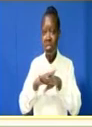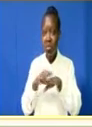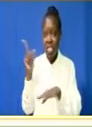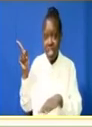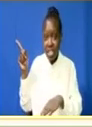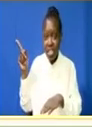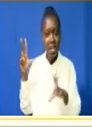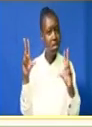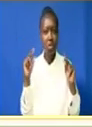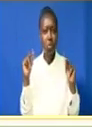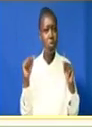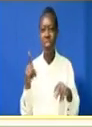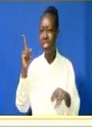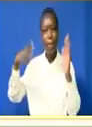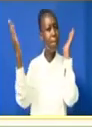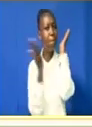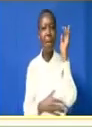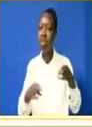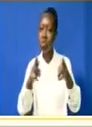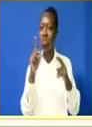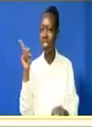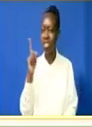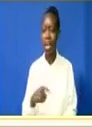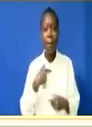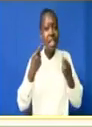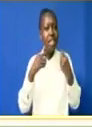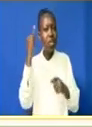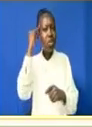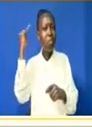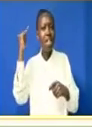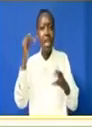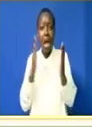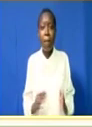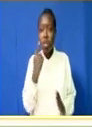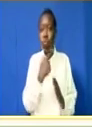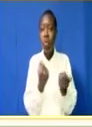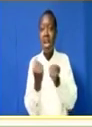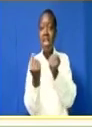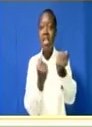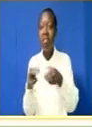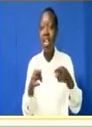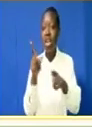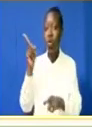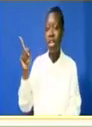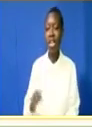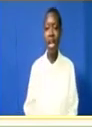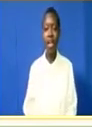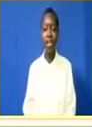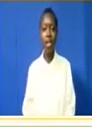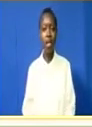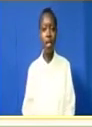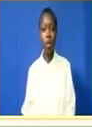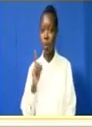and unusable. Yeah. No, I'm trying to imagine the person driving that is going to drive on that road. And you don't even know how deep